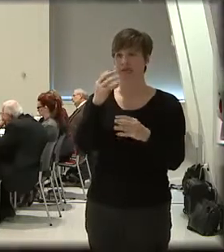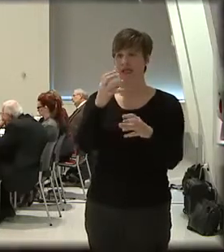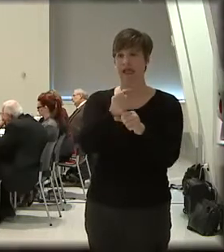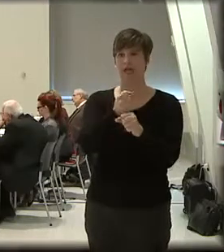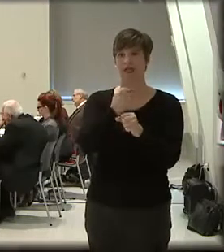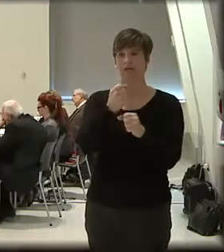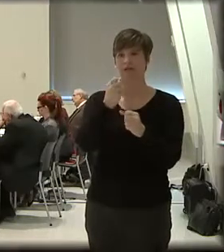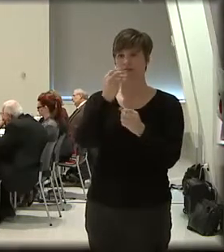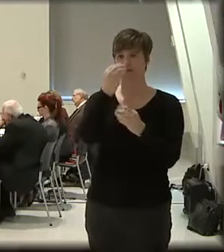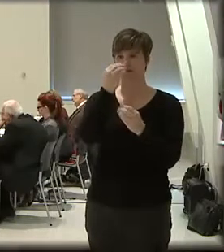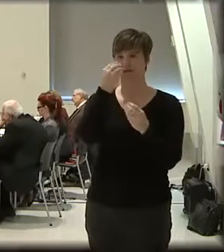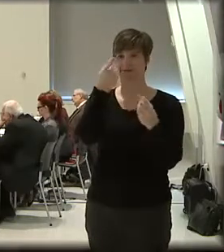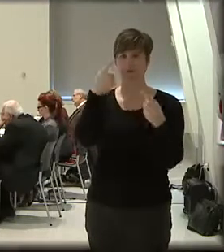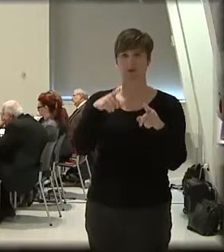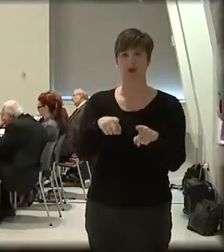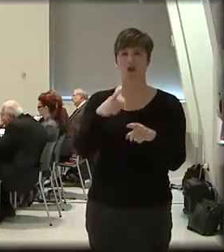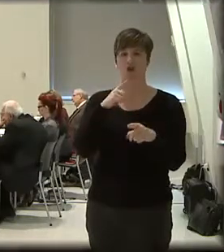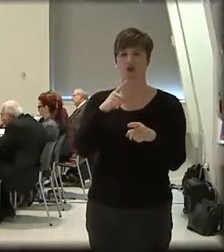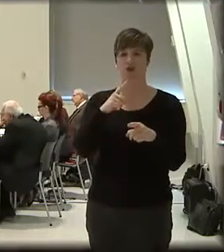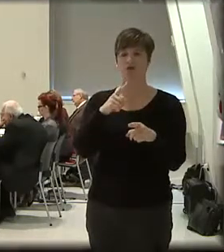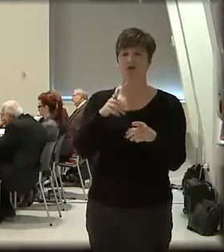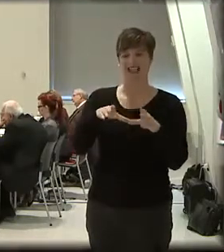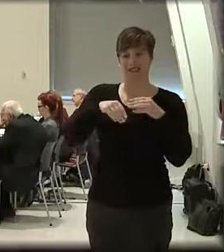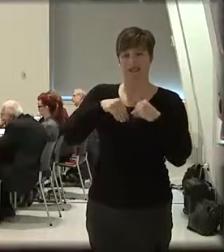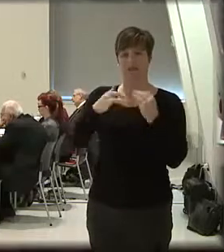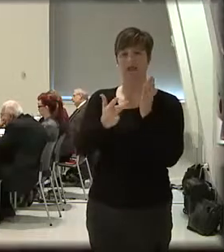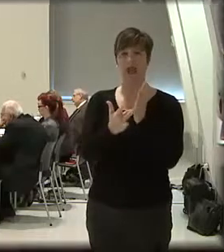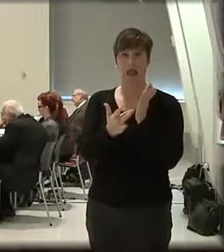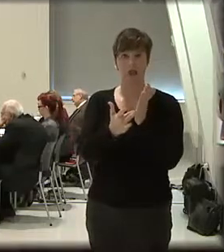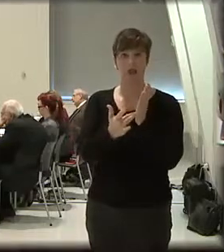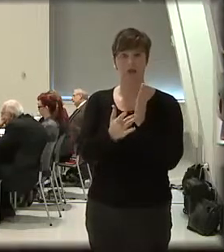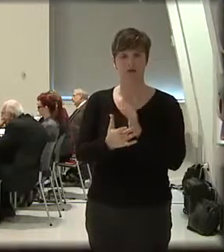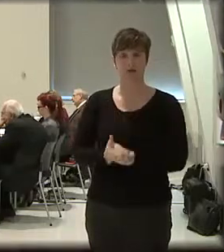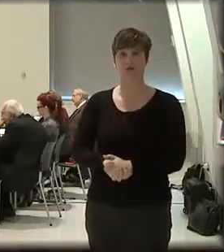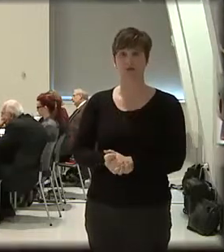to embrace this technology. So,